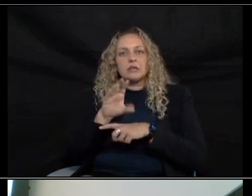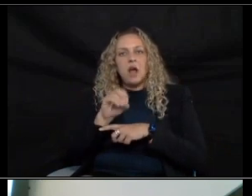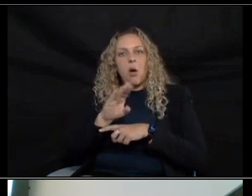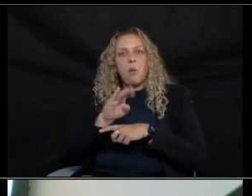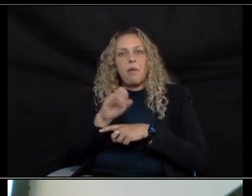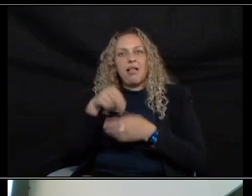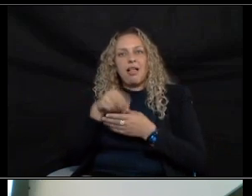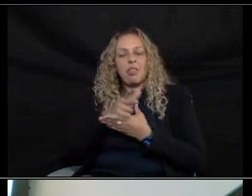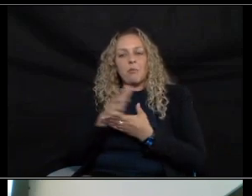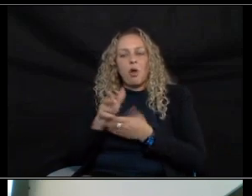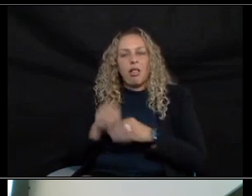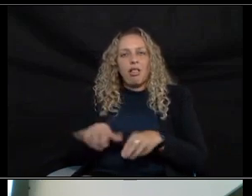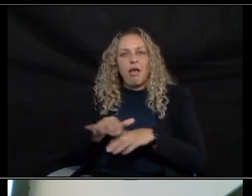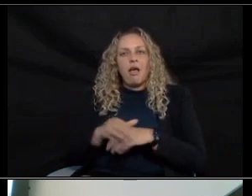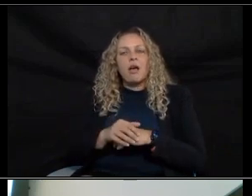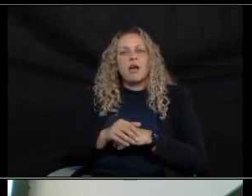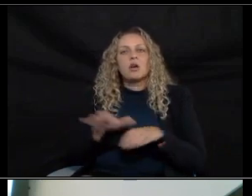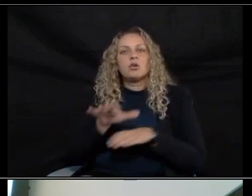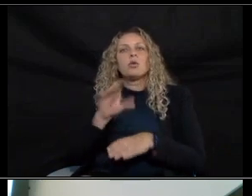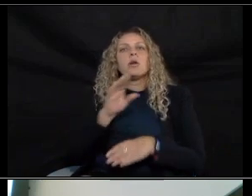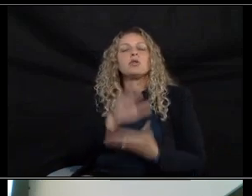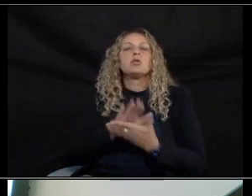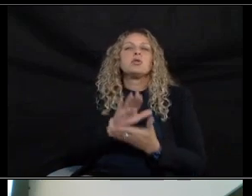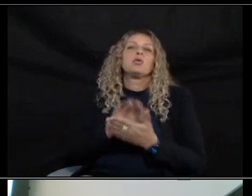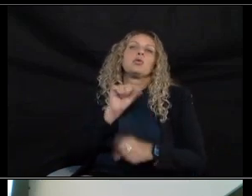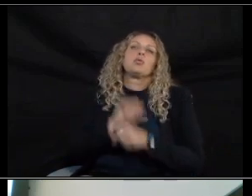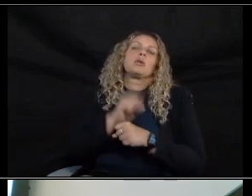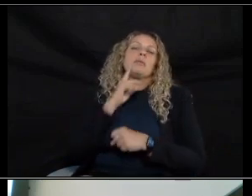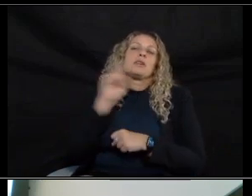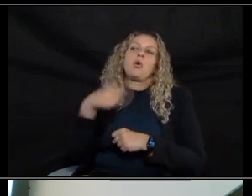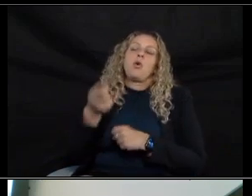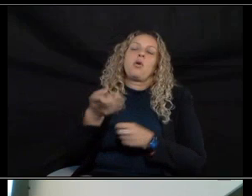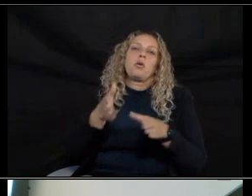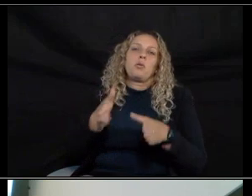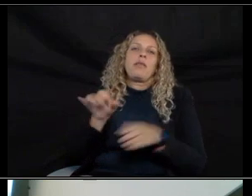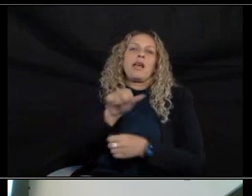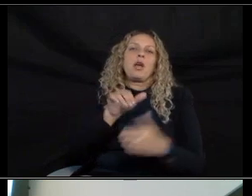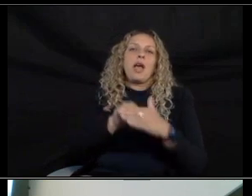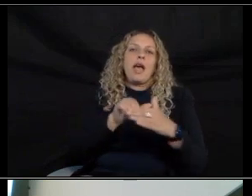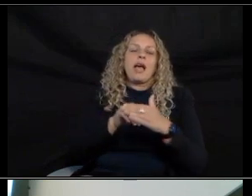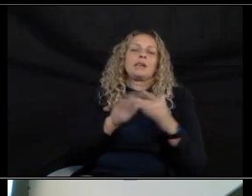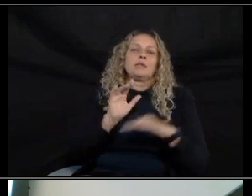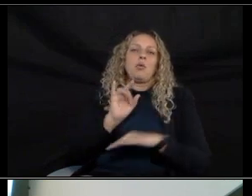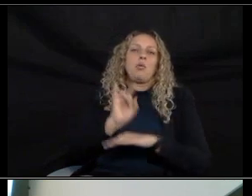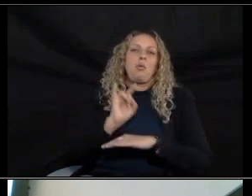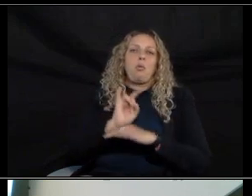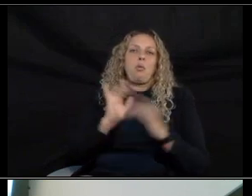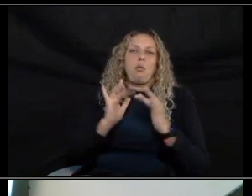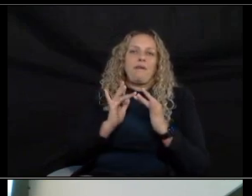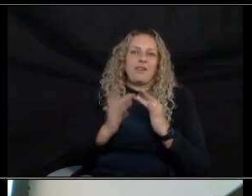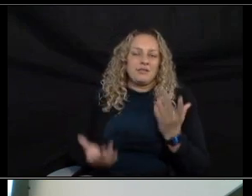parking lot doing their schoolwork because that's the only way they could access Wi-Fi